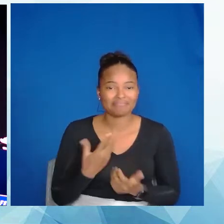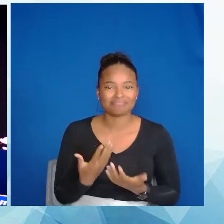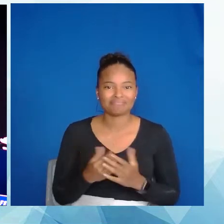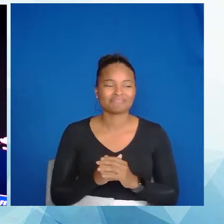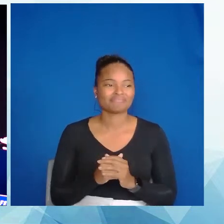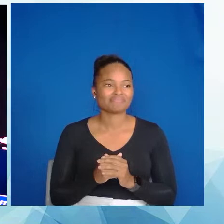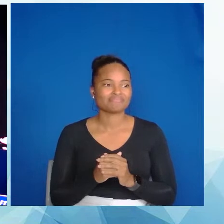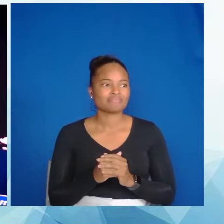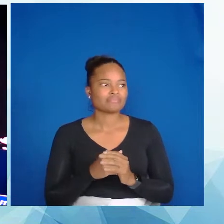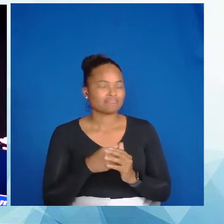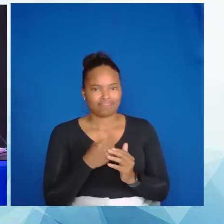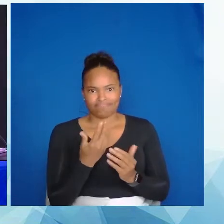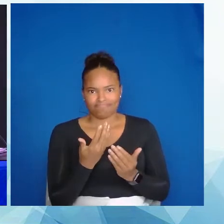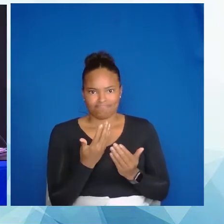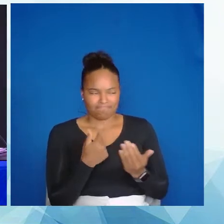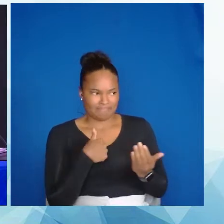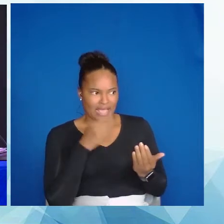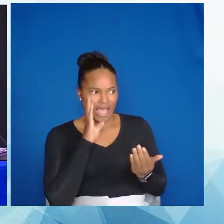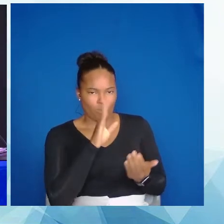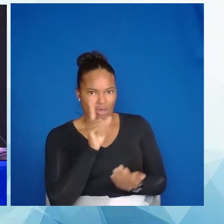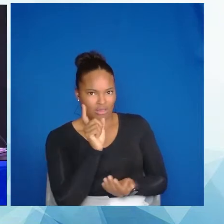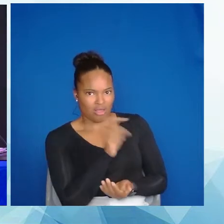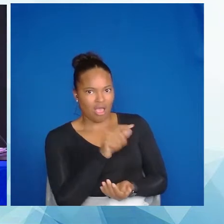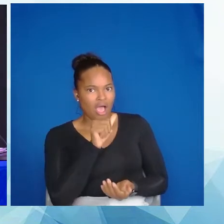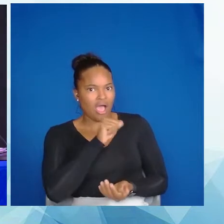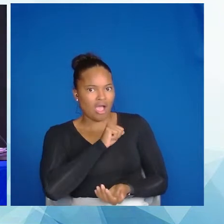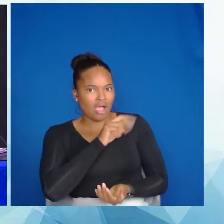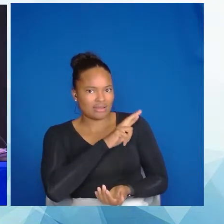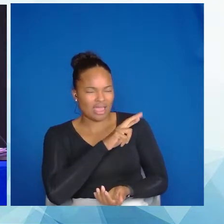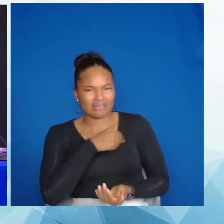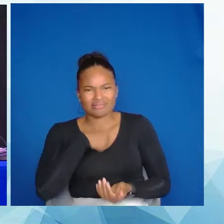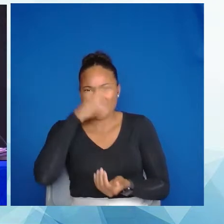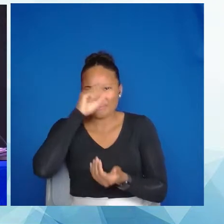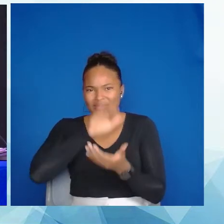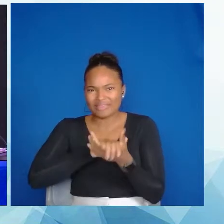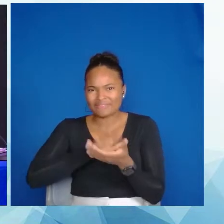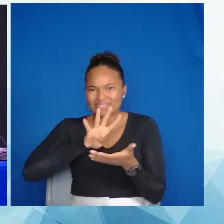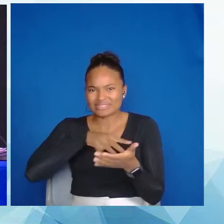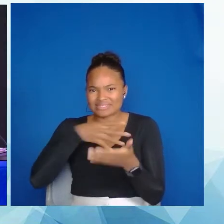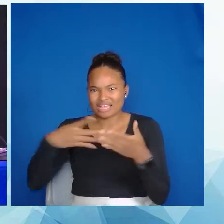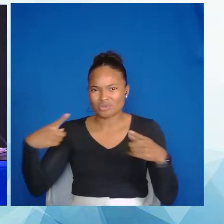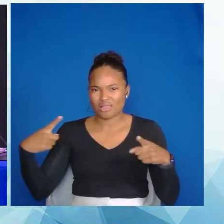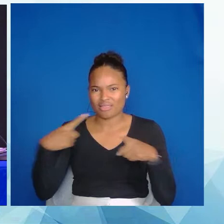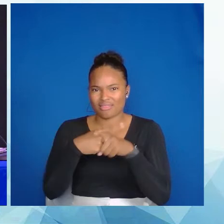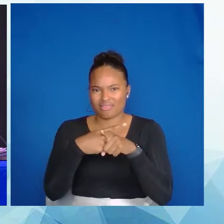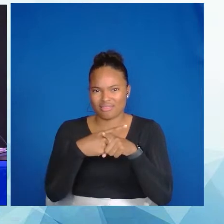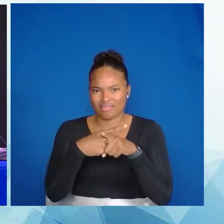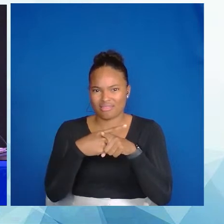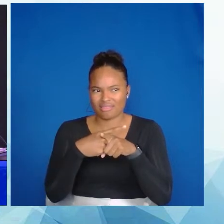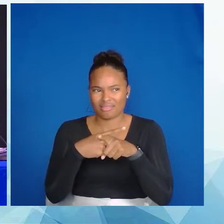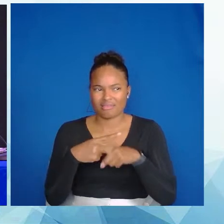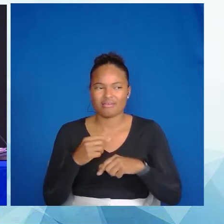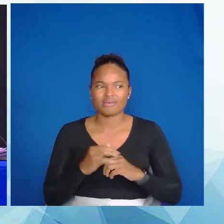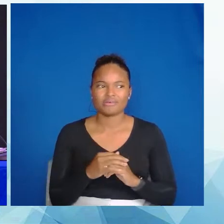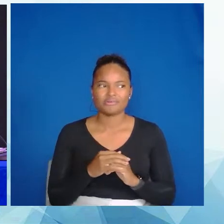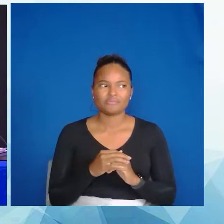defer to Annette on this. I believe there was a scheduling conflict in one of our buildings. Oh, okay.